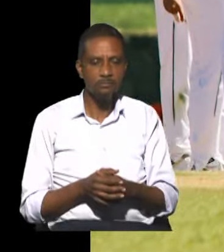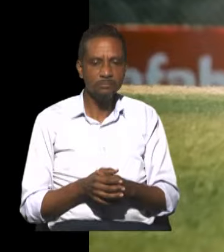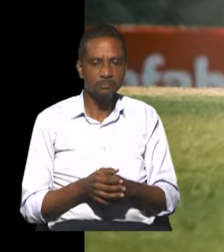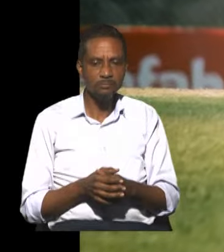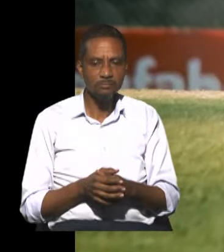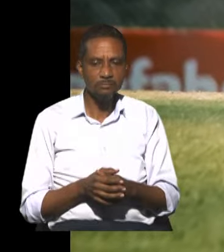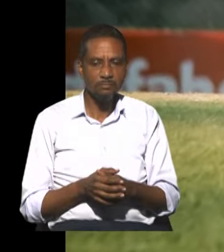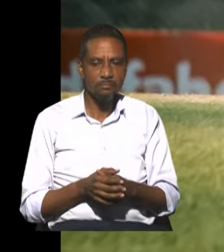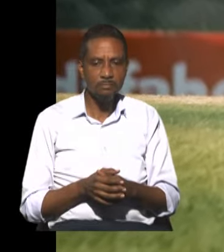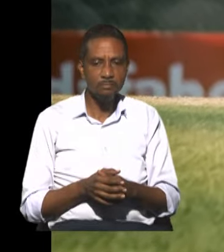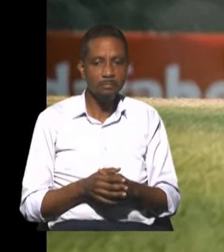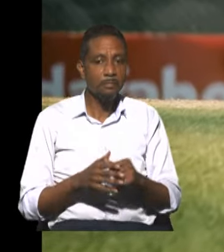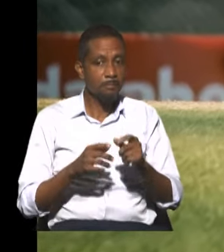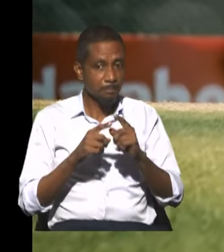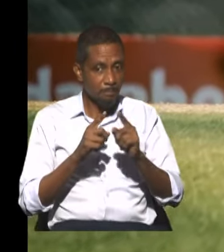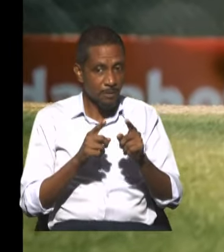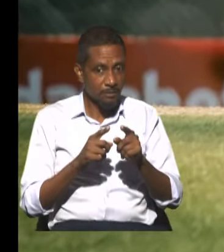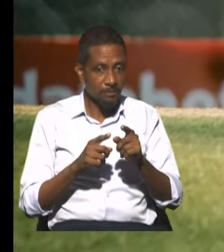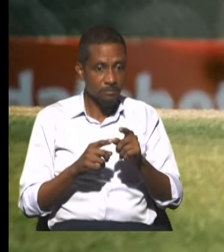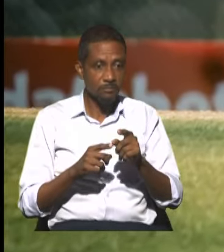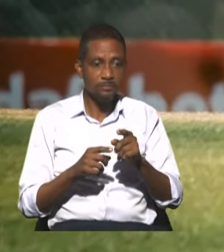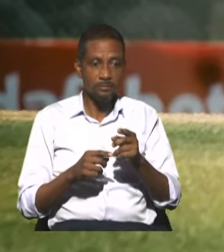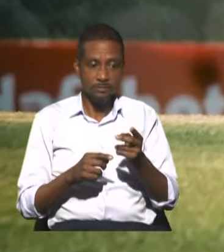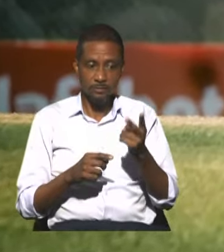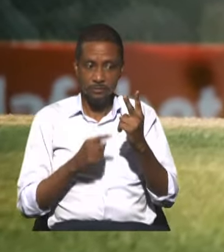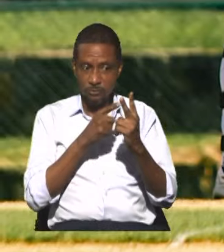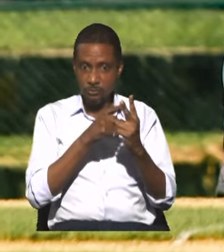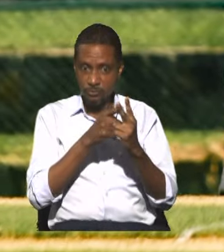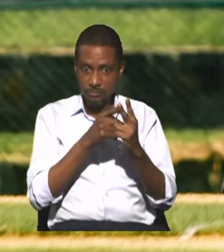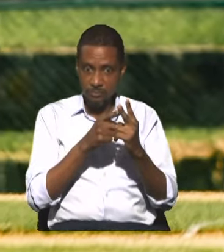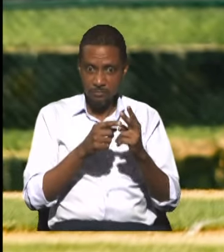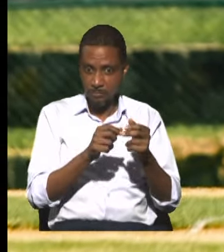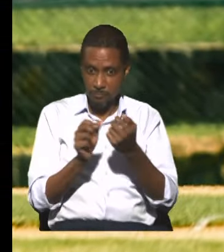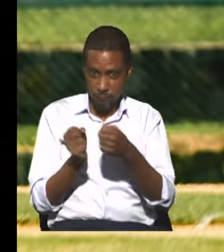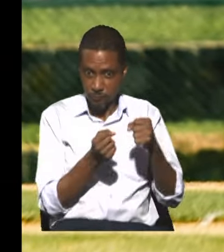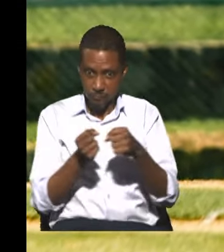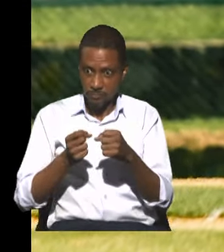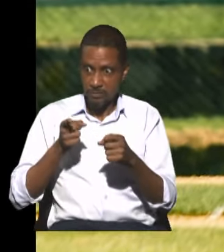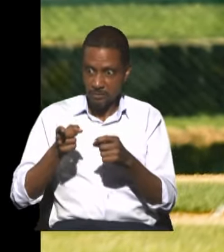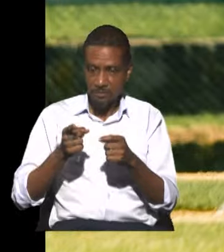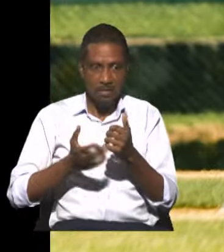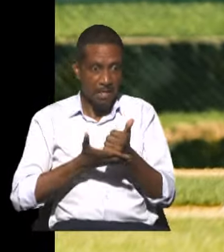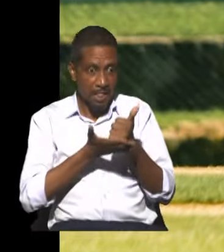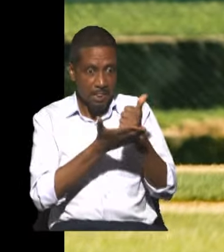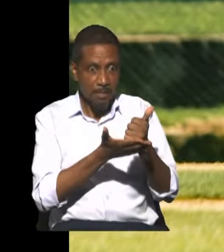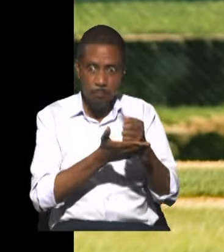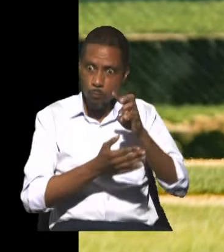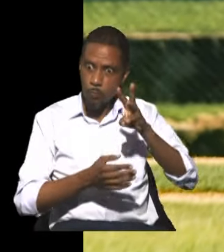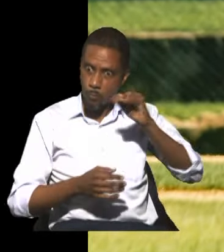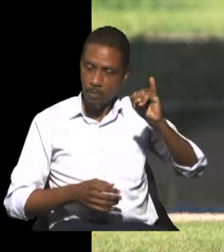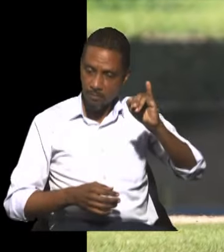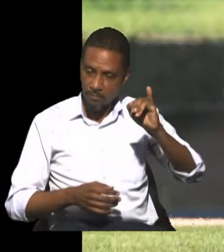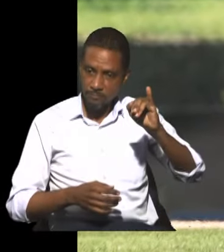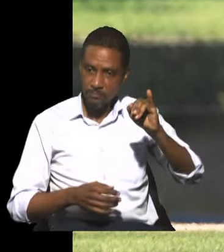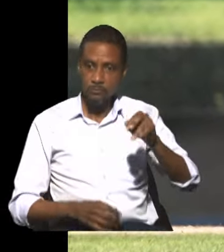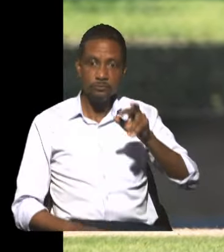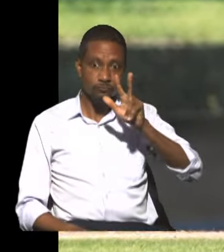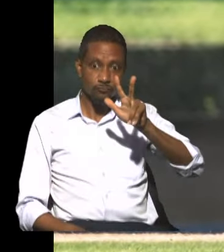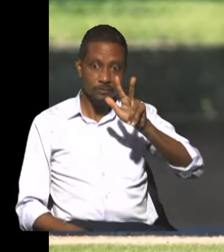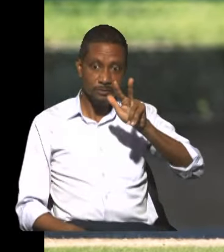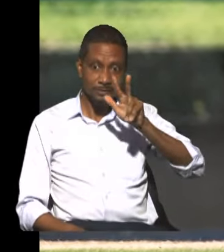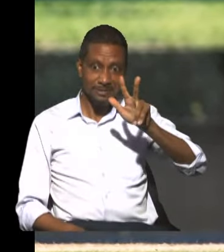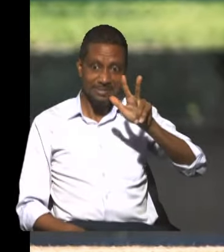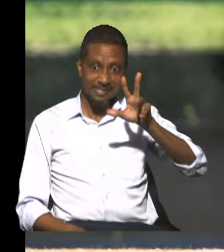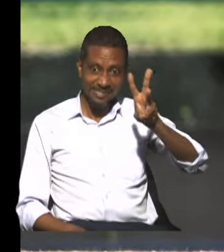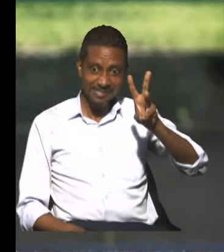overnight score, but his partner carried on to help the Windies to 336 for 7 by lunch break, with Greaves